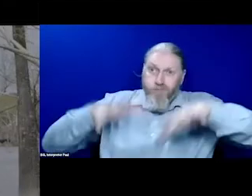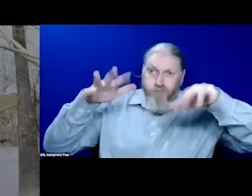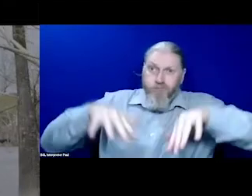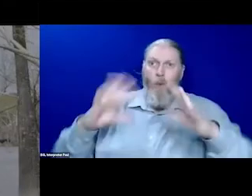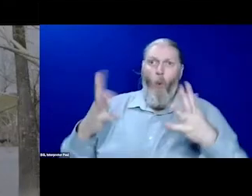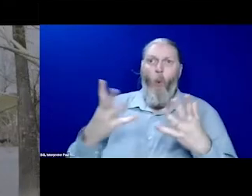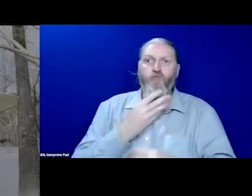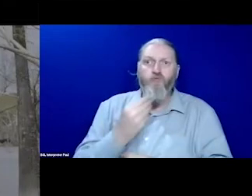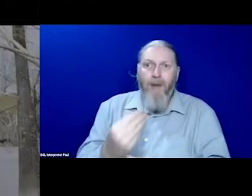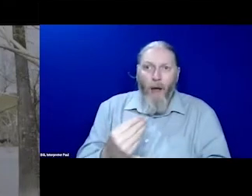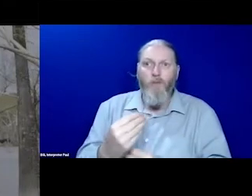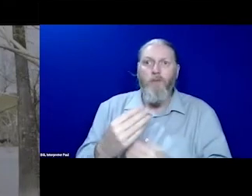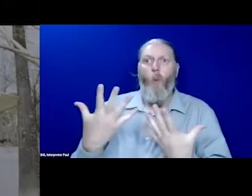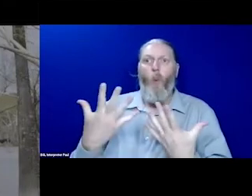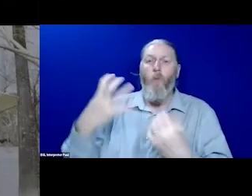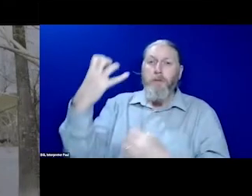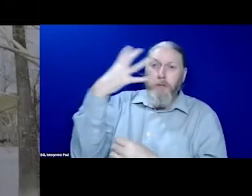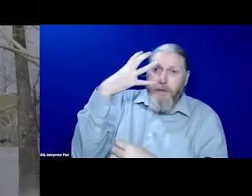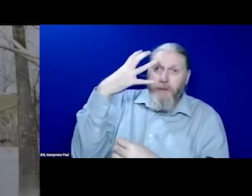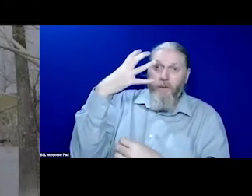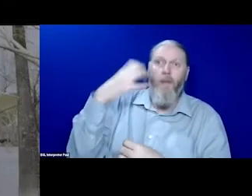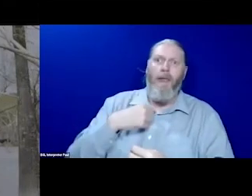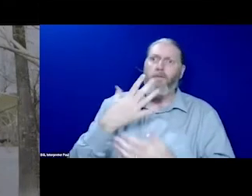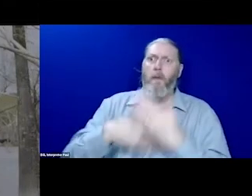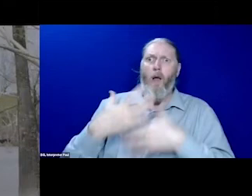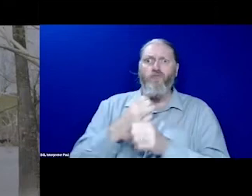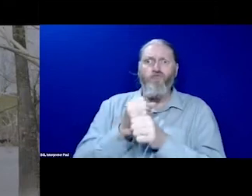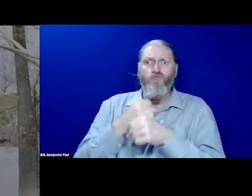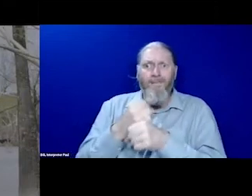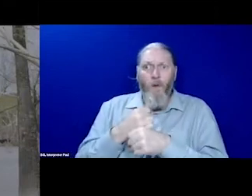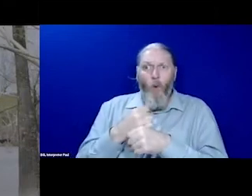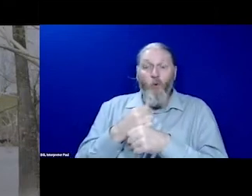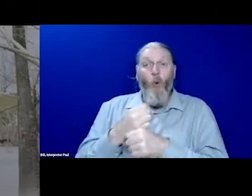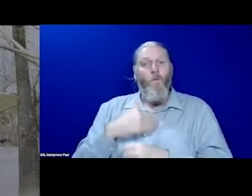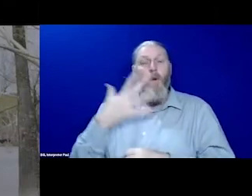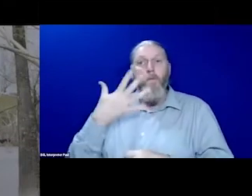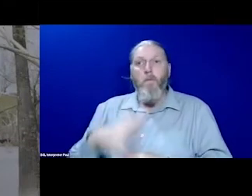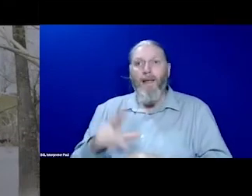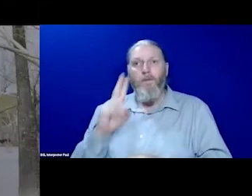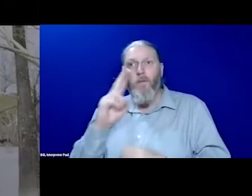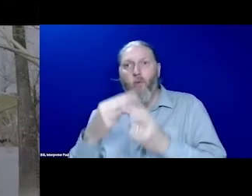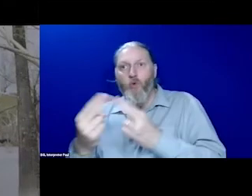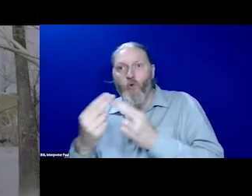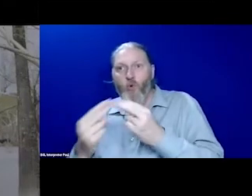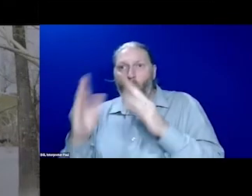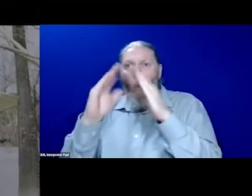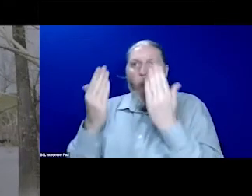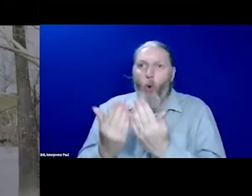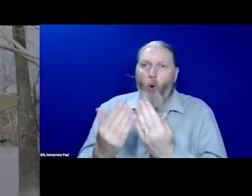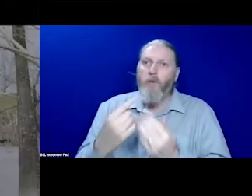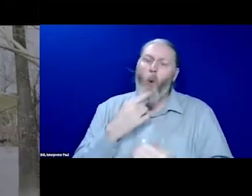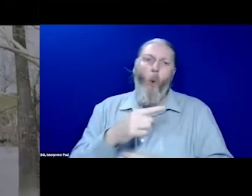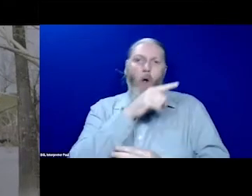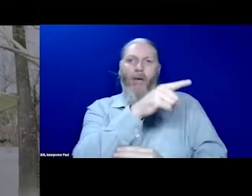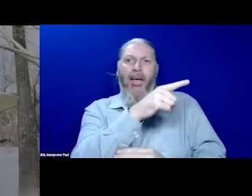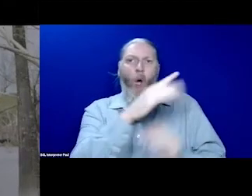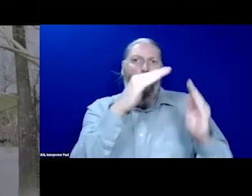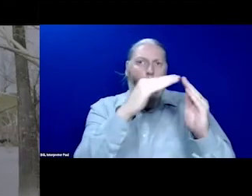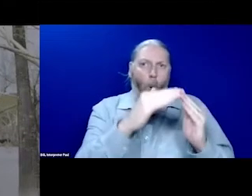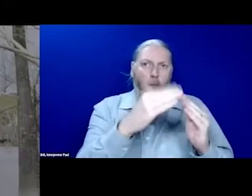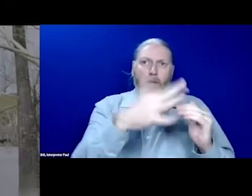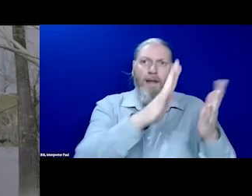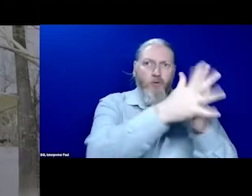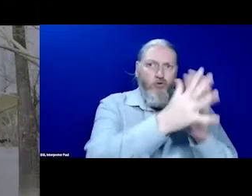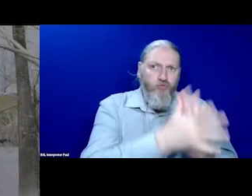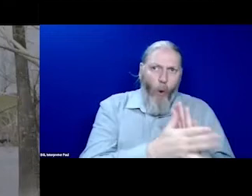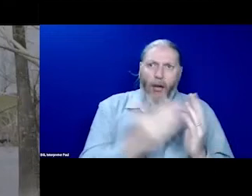and traumatic. And so when these are being reported around the world, we often hear about the number of homes destroyed, the number of lives lost.